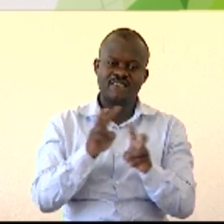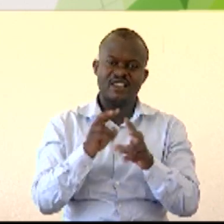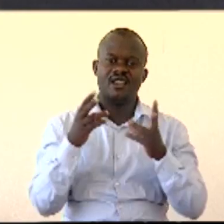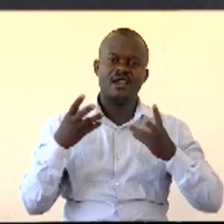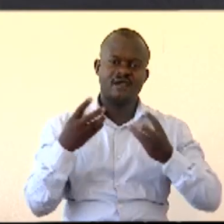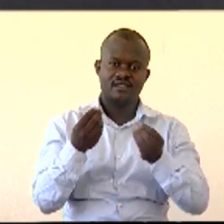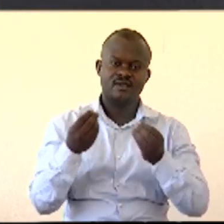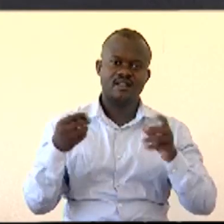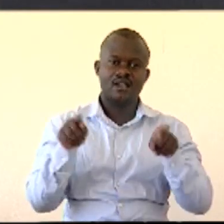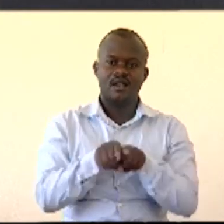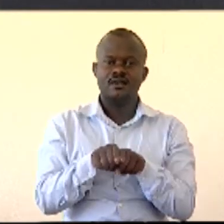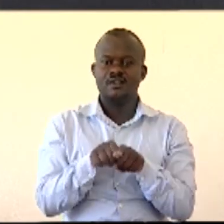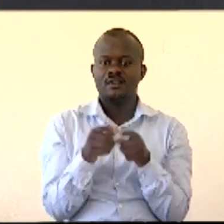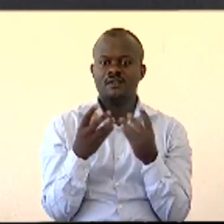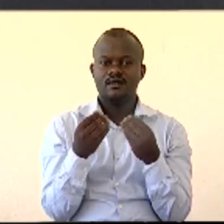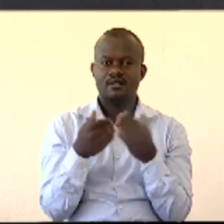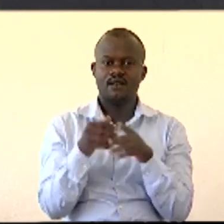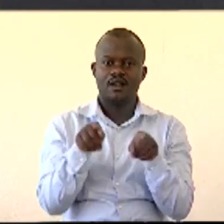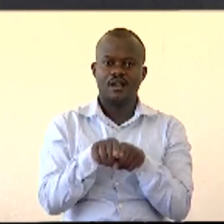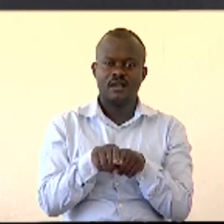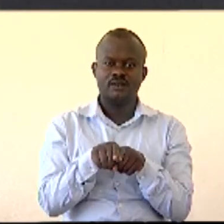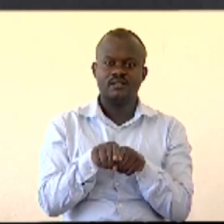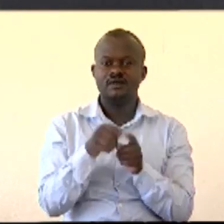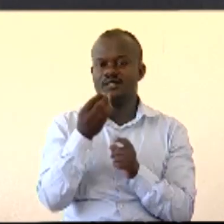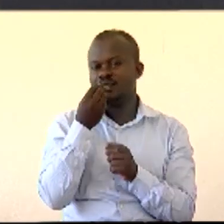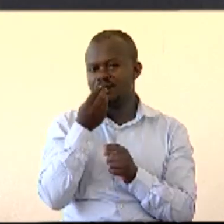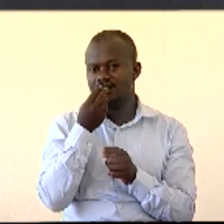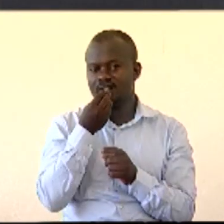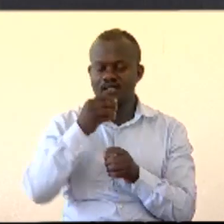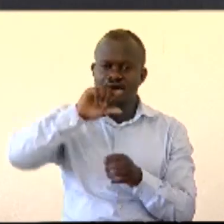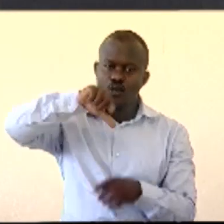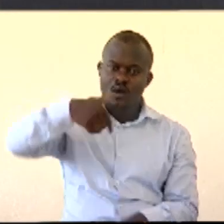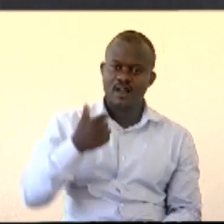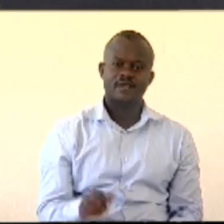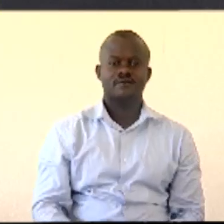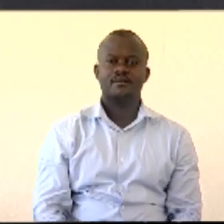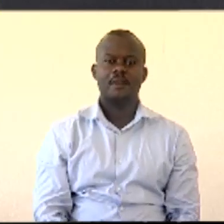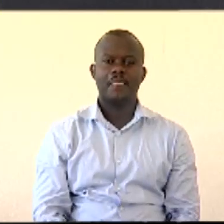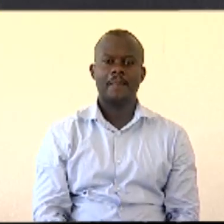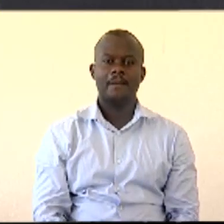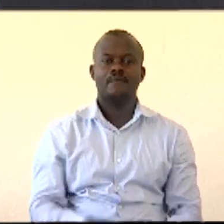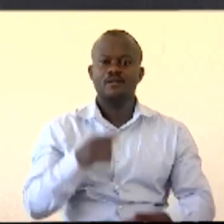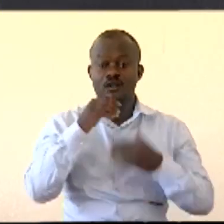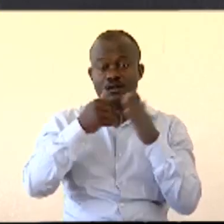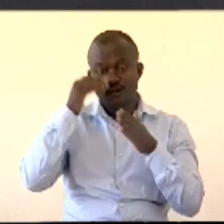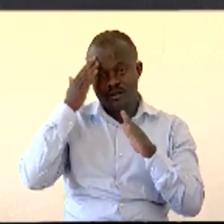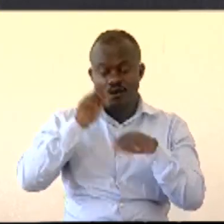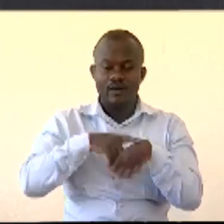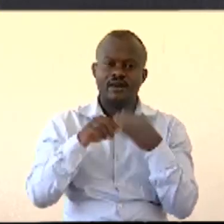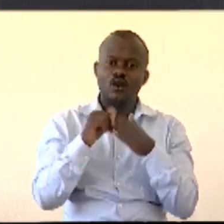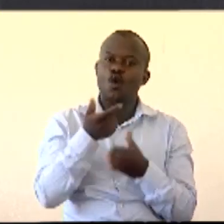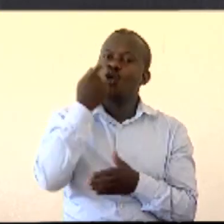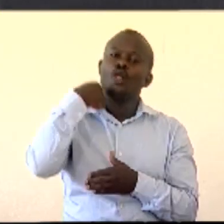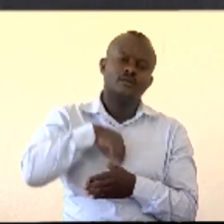as simple as eating ugali. So you know when you swallow the ugali,